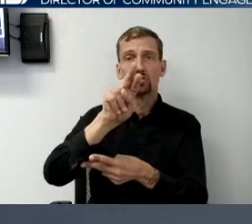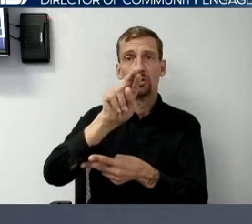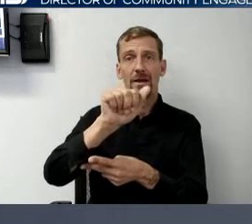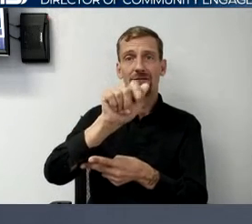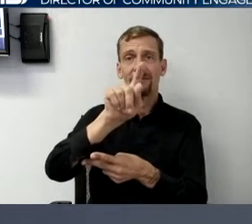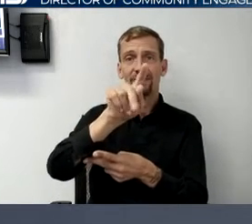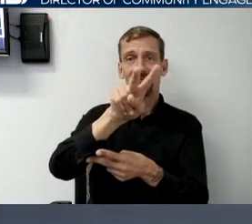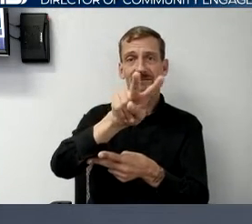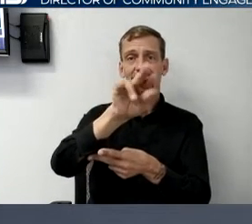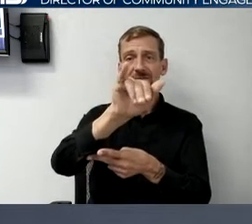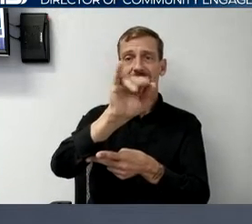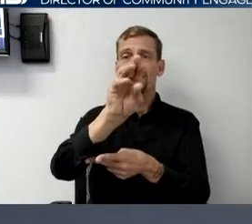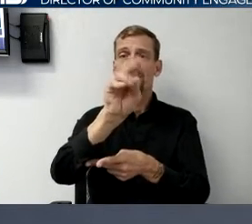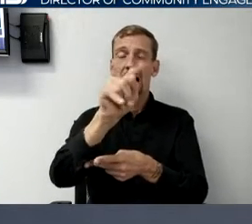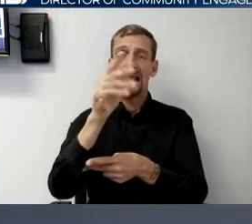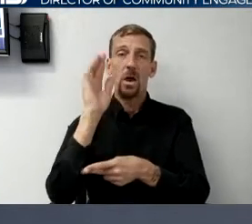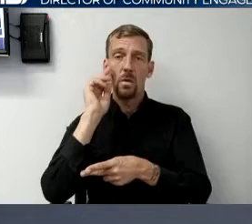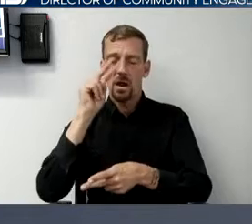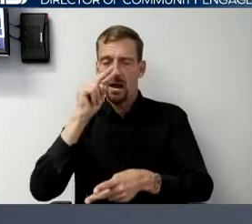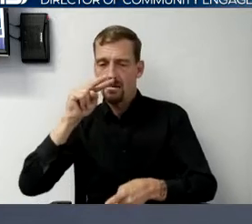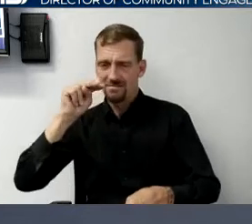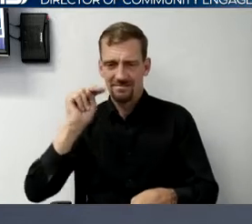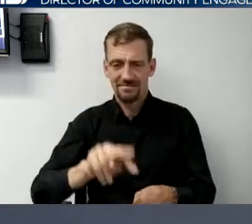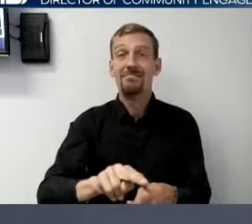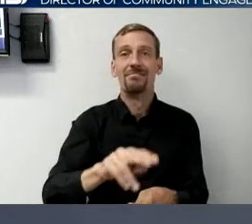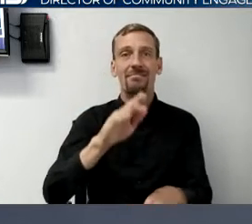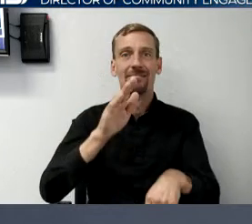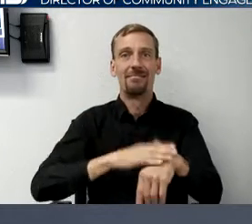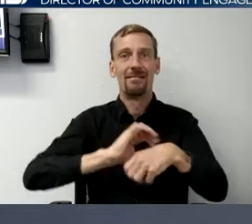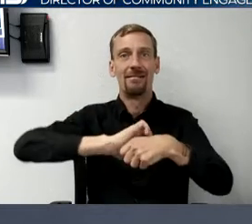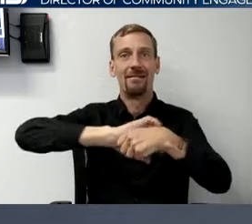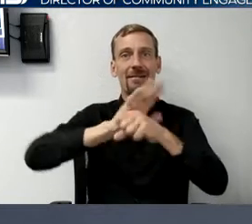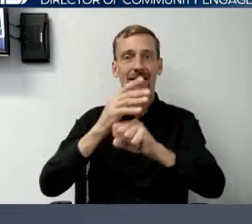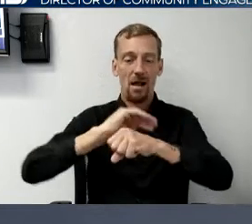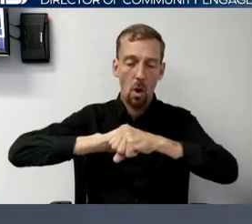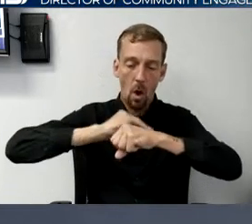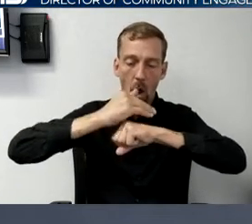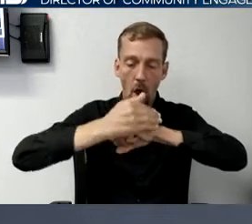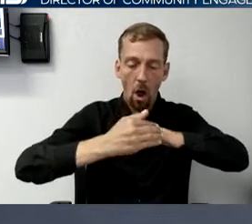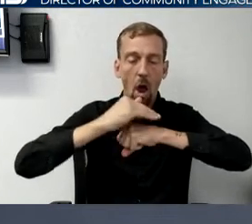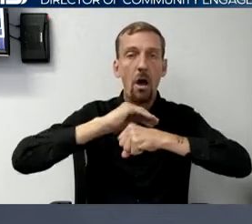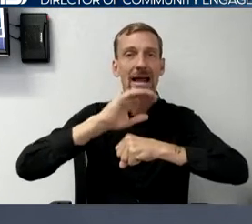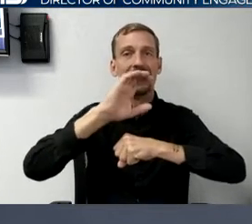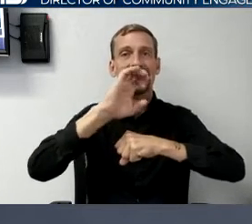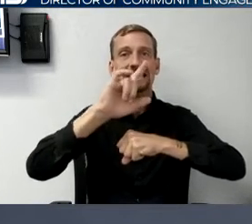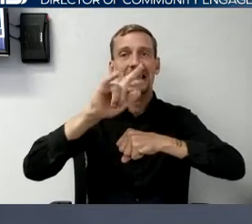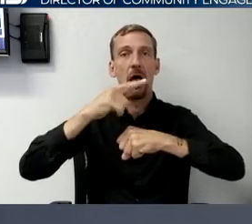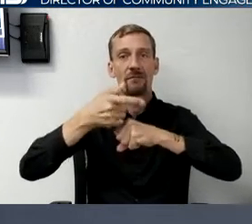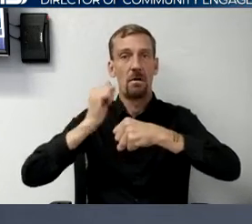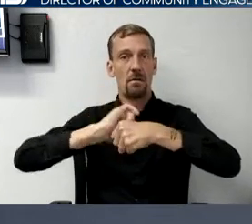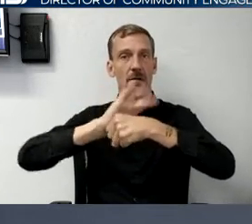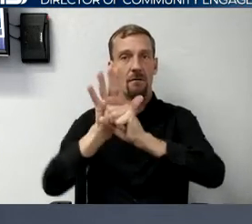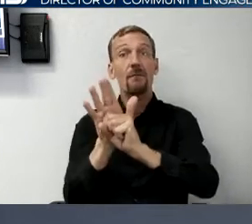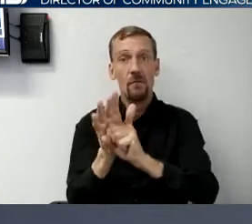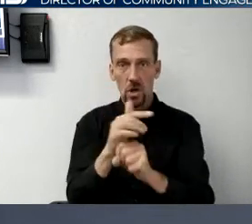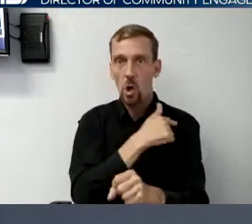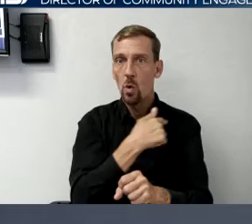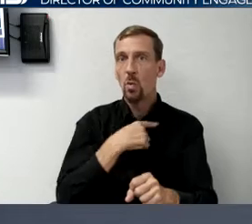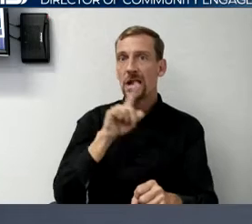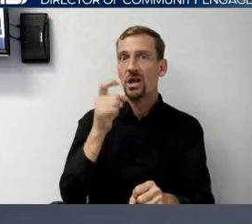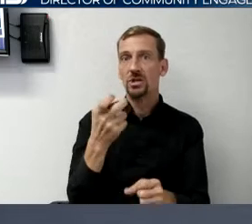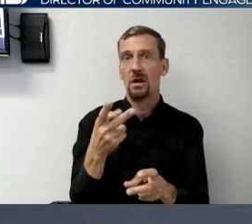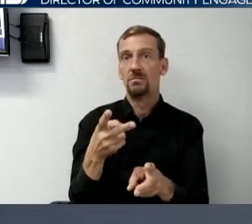the presence of that protein on the virus cell. We just acquired